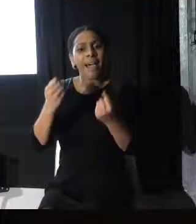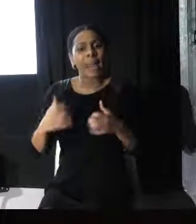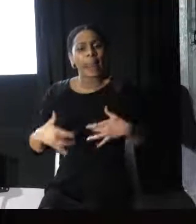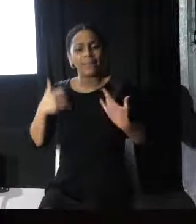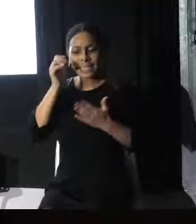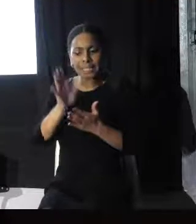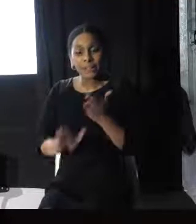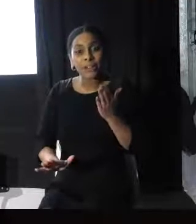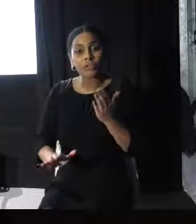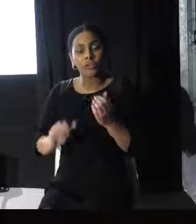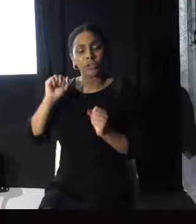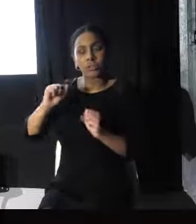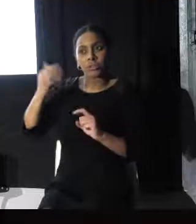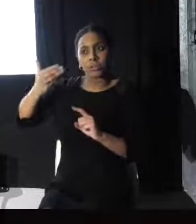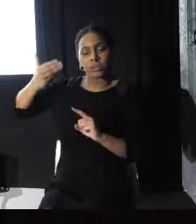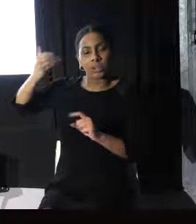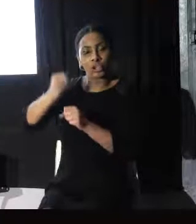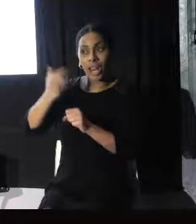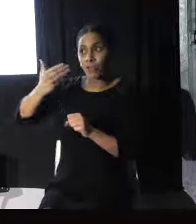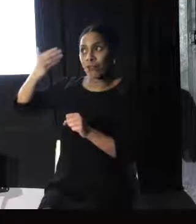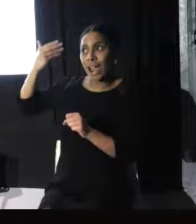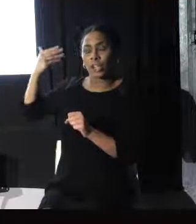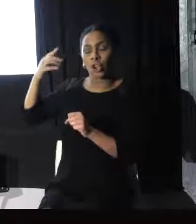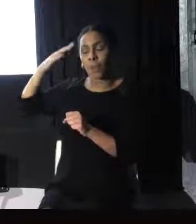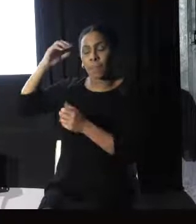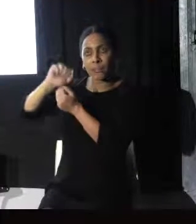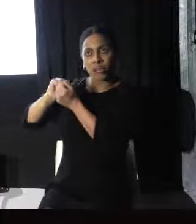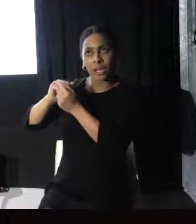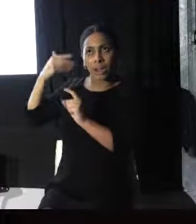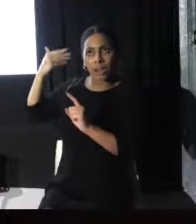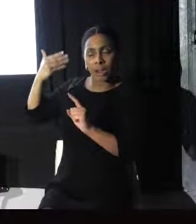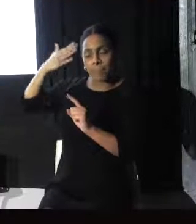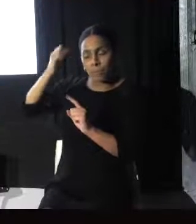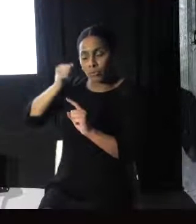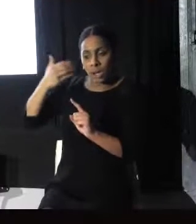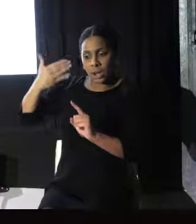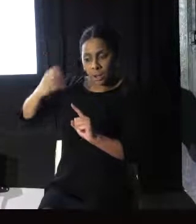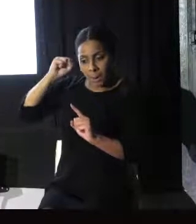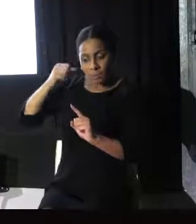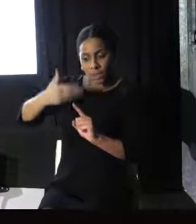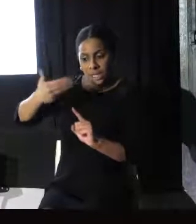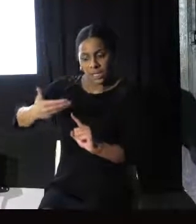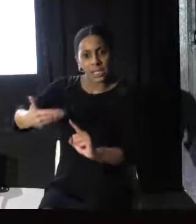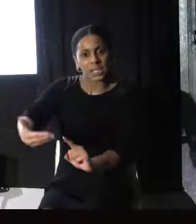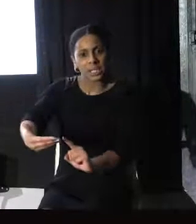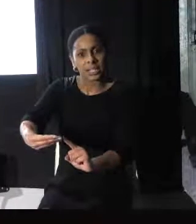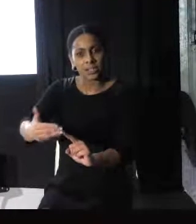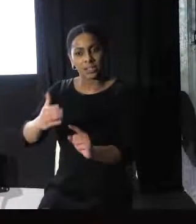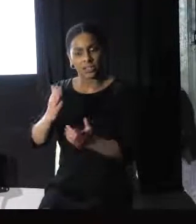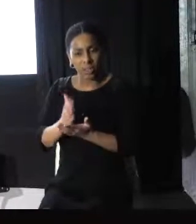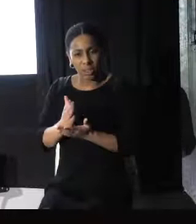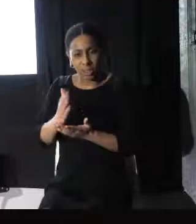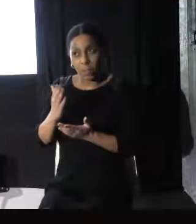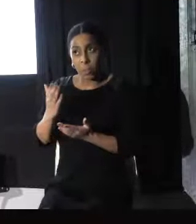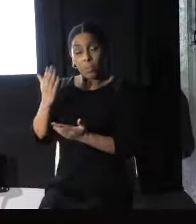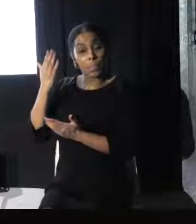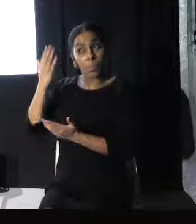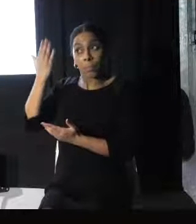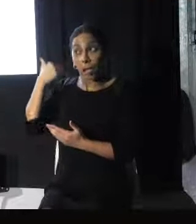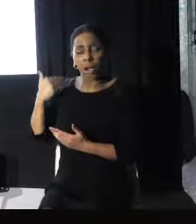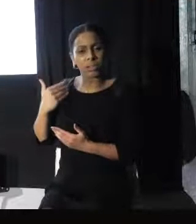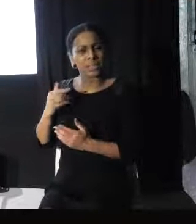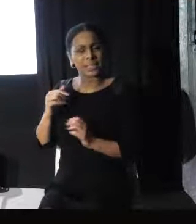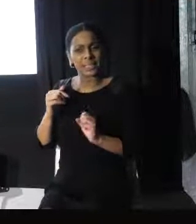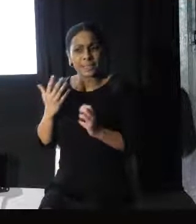as intergenerational, as survival, as endurance. The notion that the past is just as